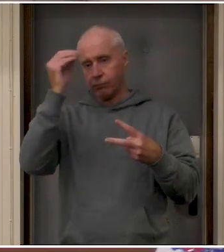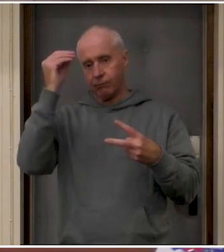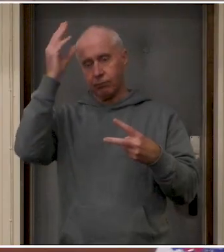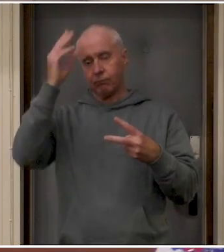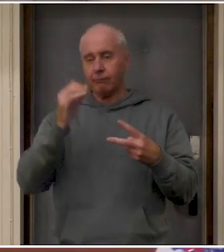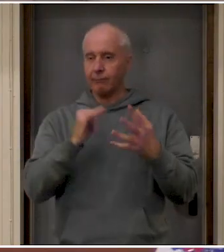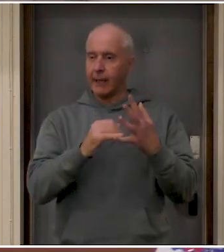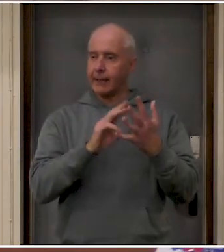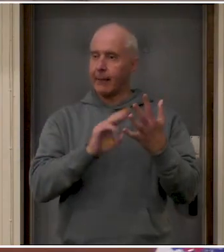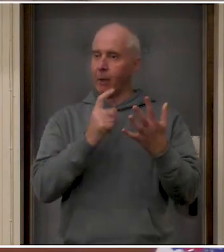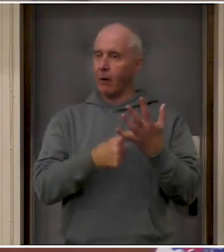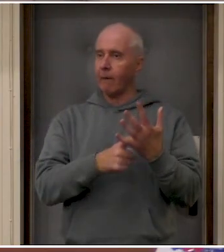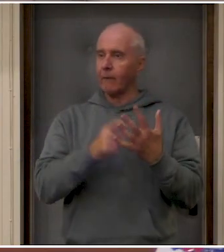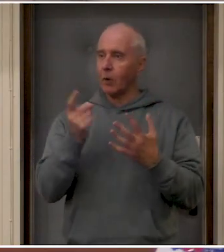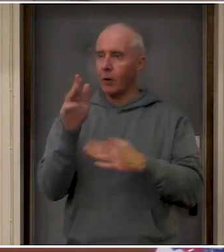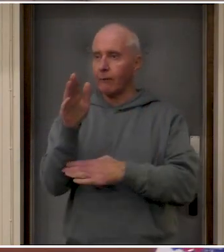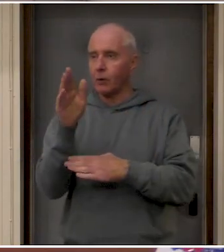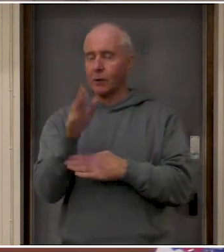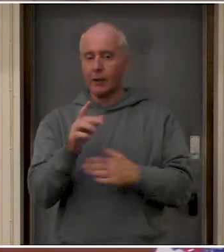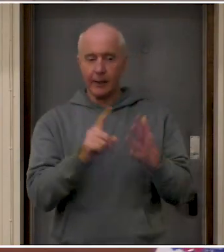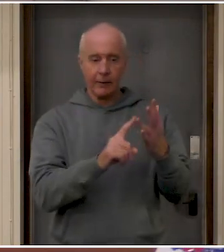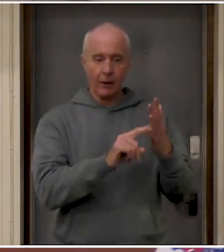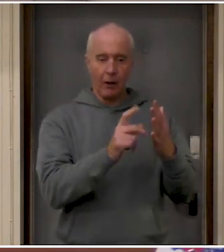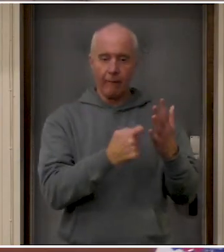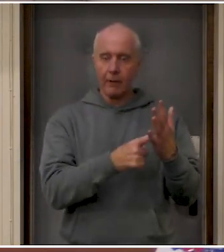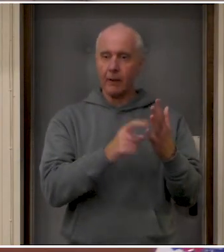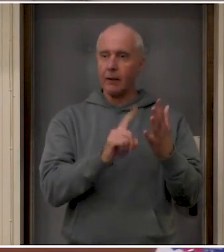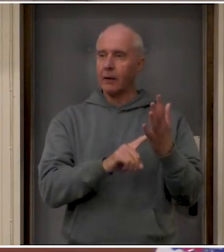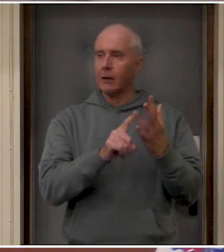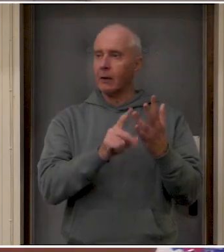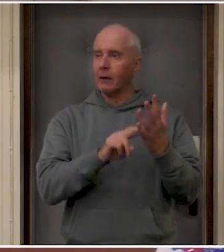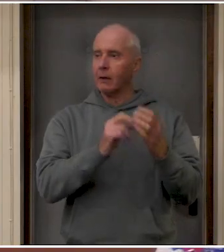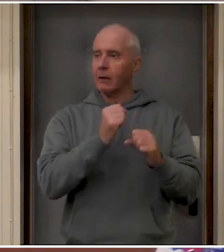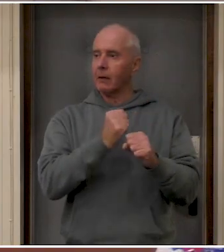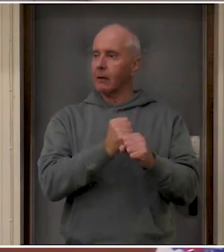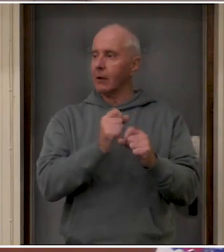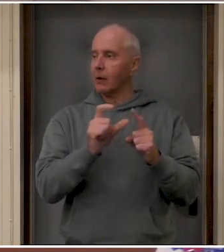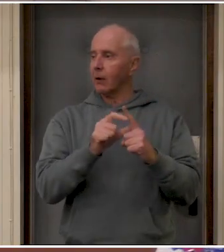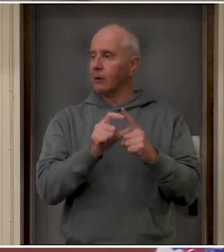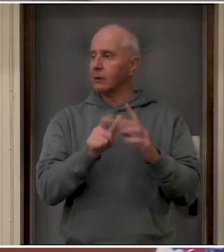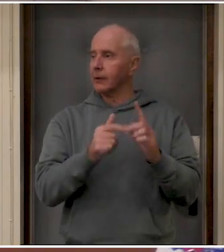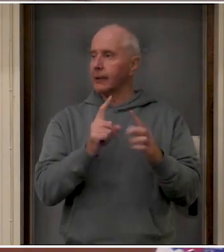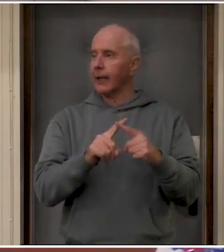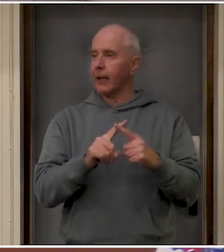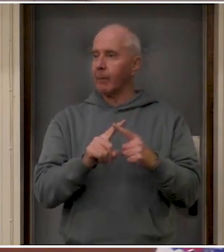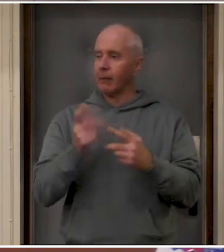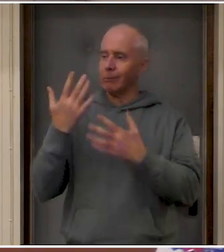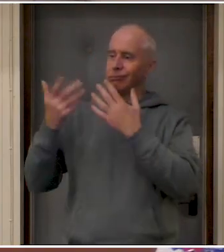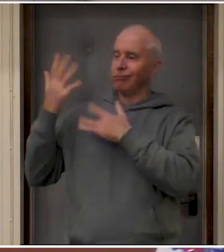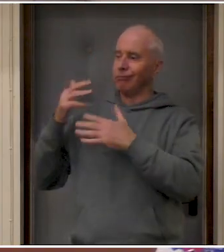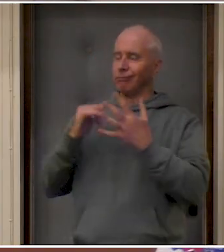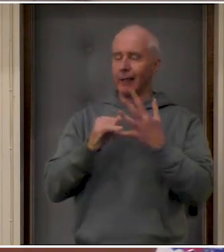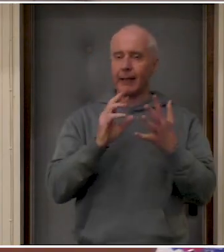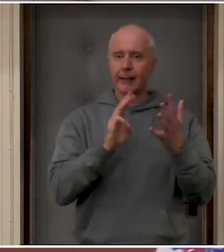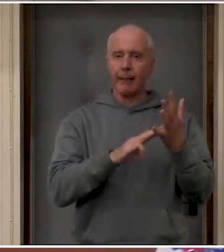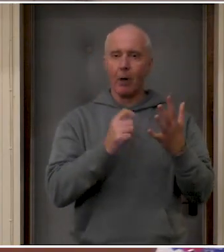job, and the brilliant Oliver Lonsdale put together the first half, which is all about SMRs of the past. So I'll deliver them